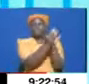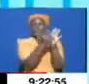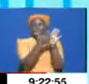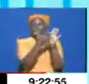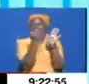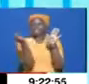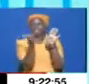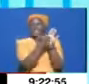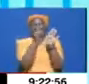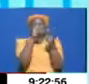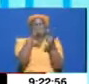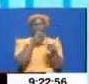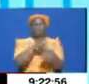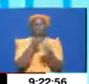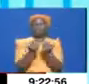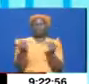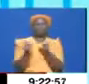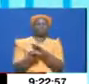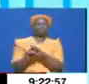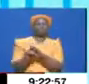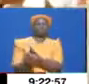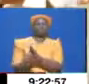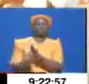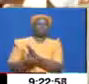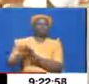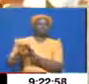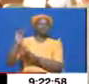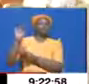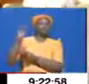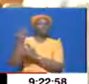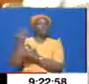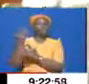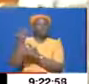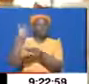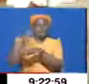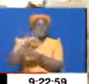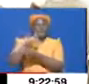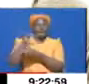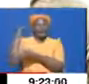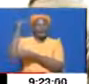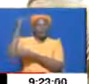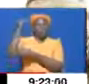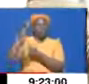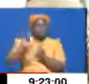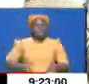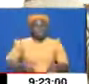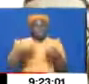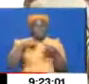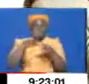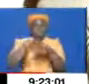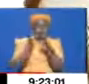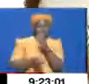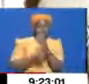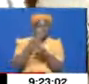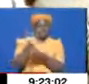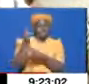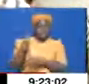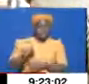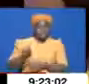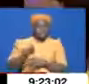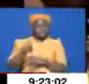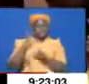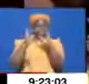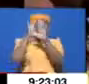grow up, further impacting their adult lives. Speaking at the launch, First Lady Margaret Kenyatta advocated